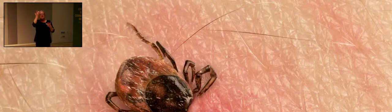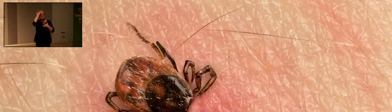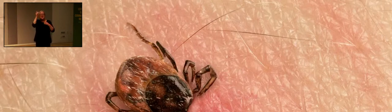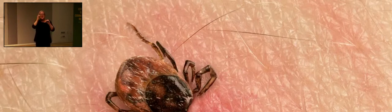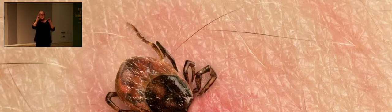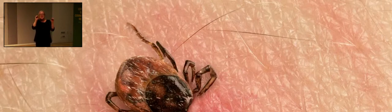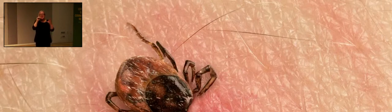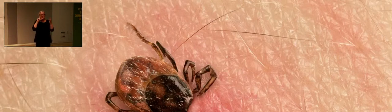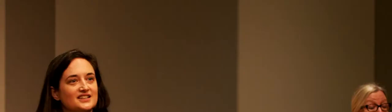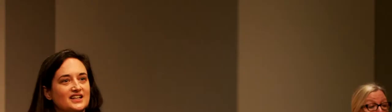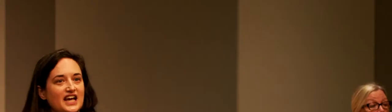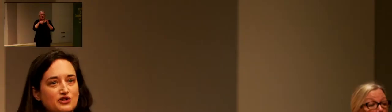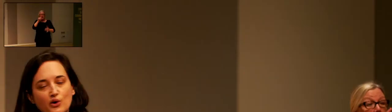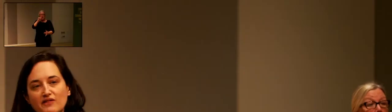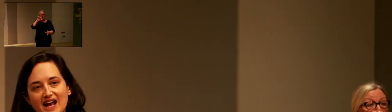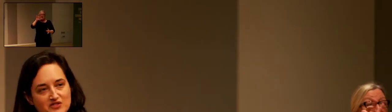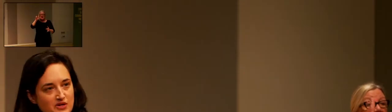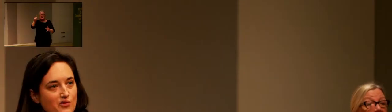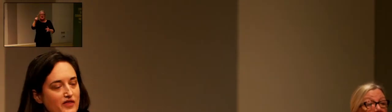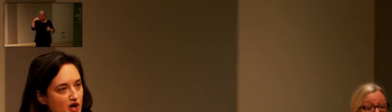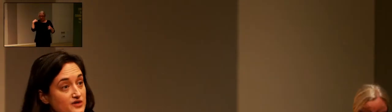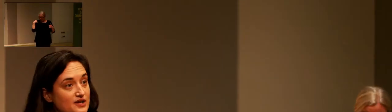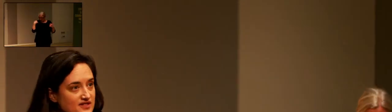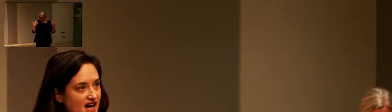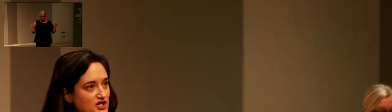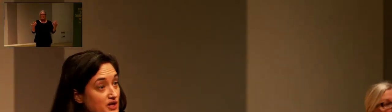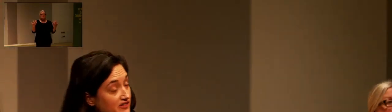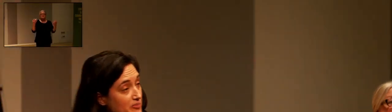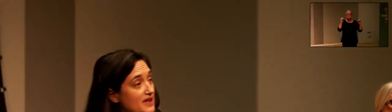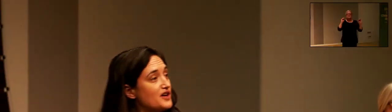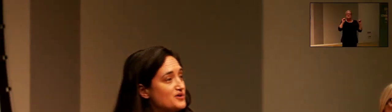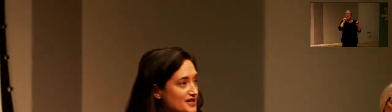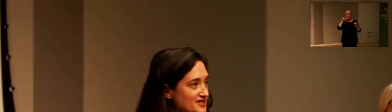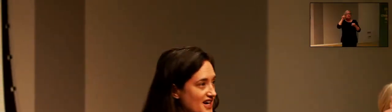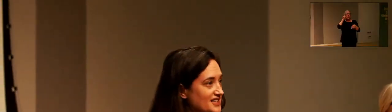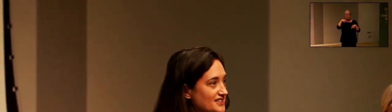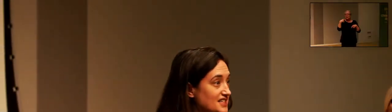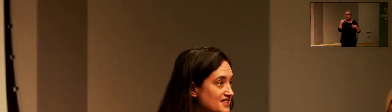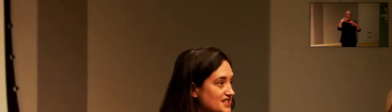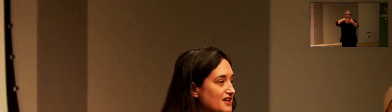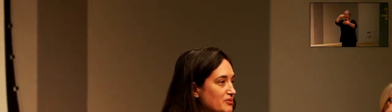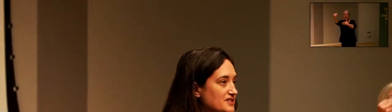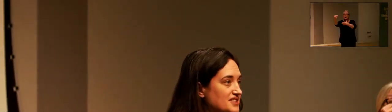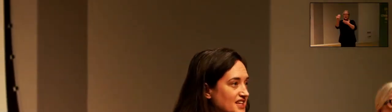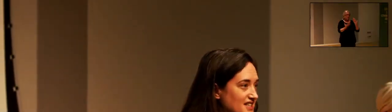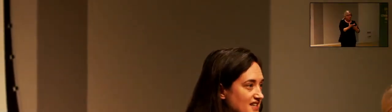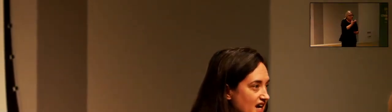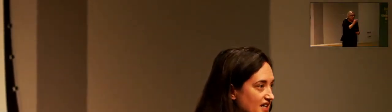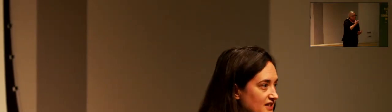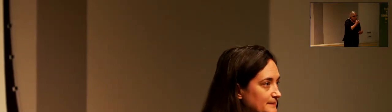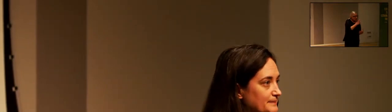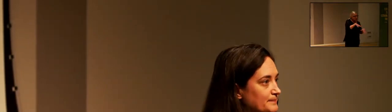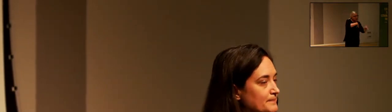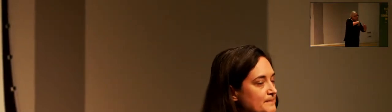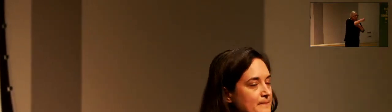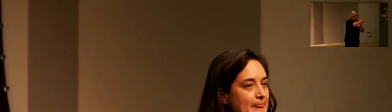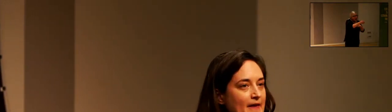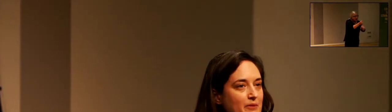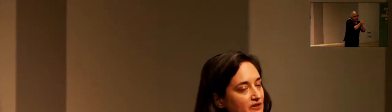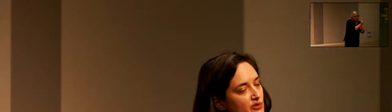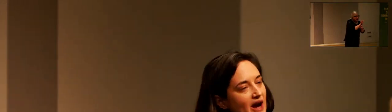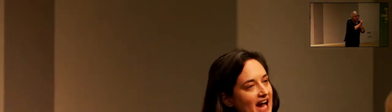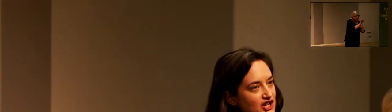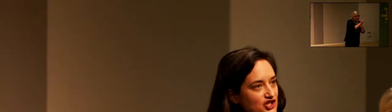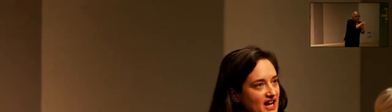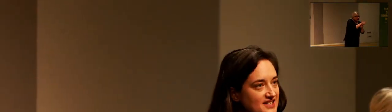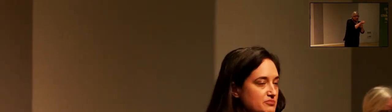had been seen. And you don't even have to be the one that goes outside. You can have a pet that goes outside, gets the tick, brings the tick inside.